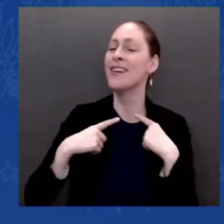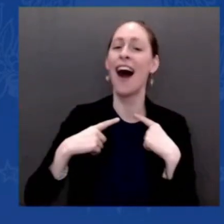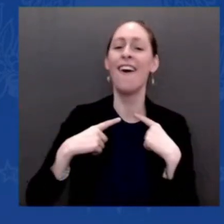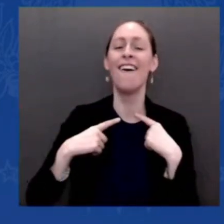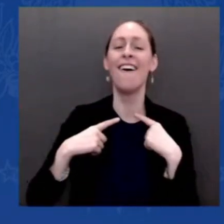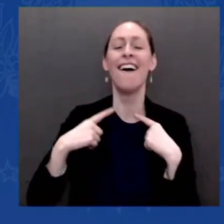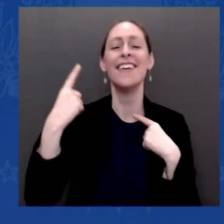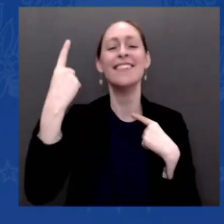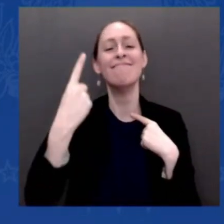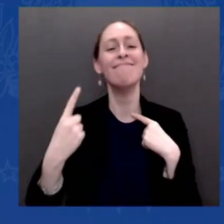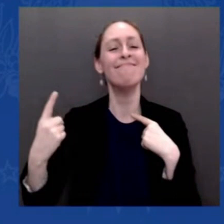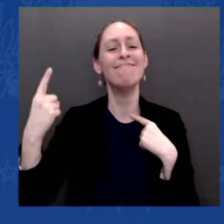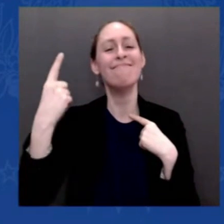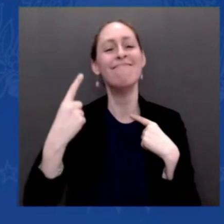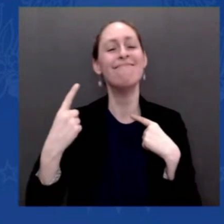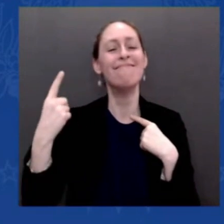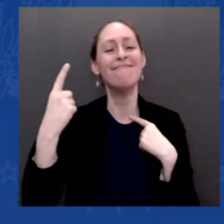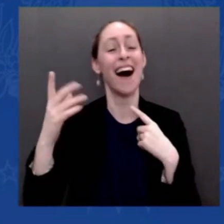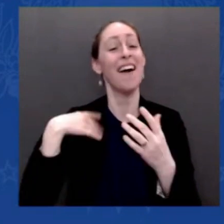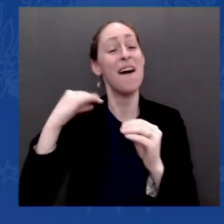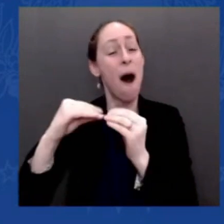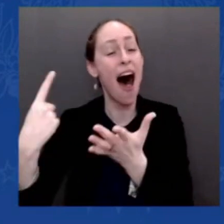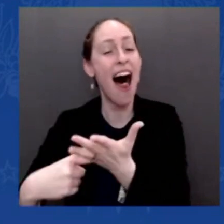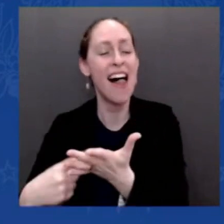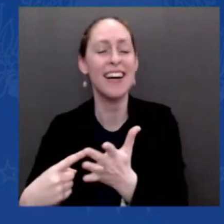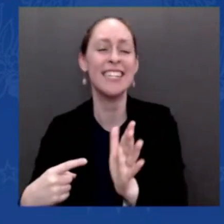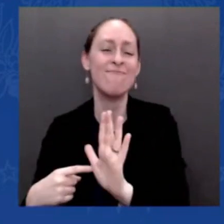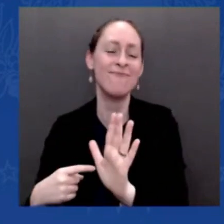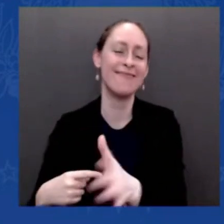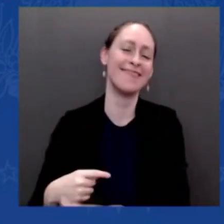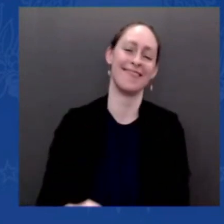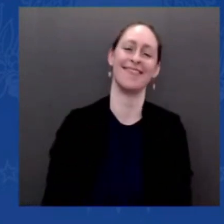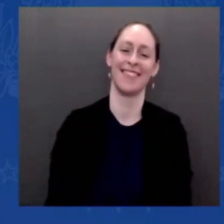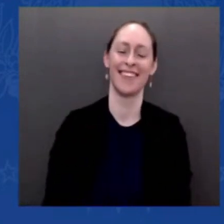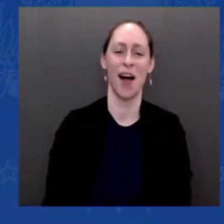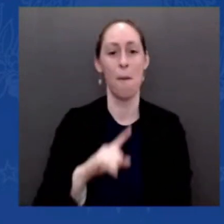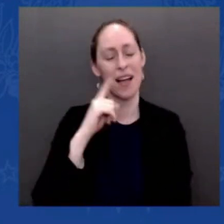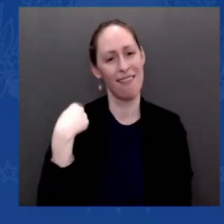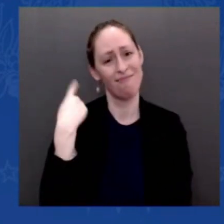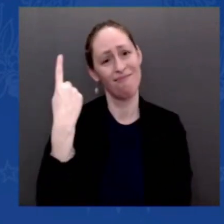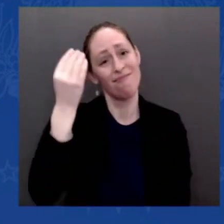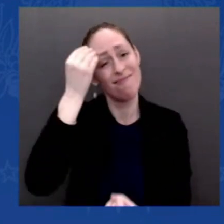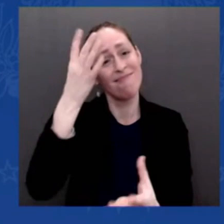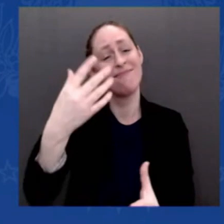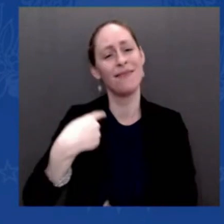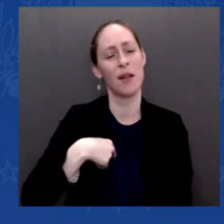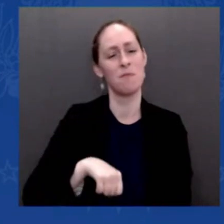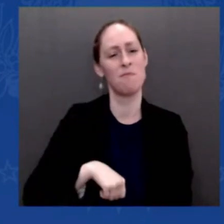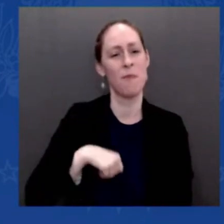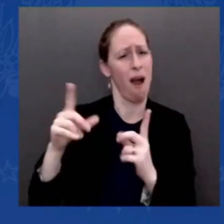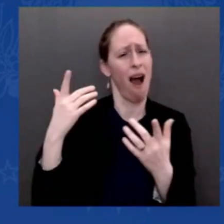start of this distinguished career in the Supreme Court. And I'm very proud to be here today on his announcement of his